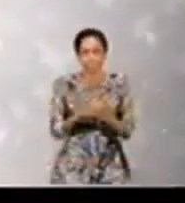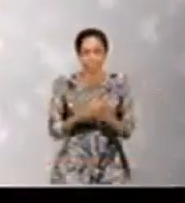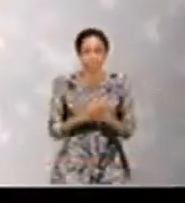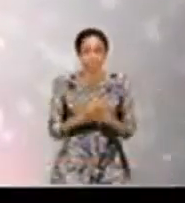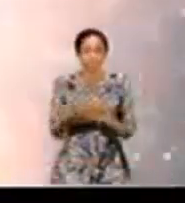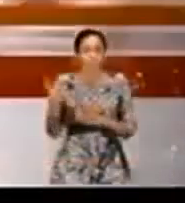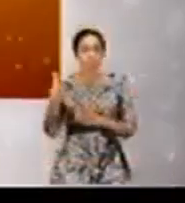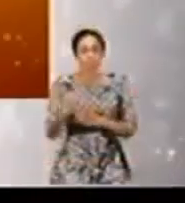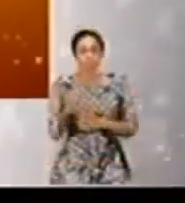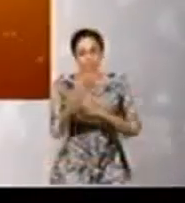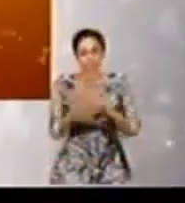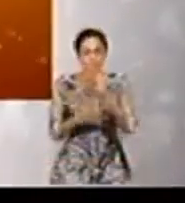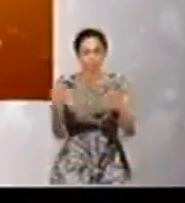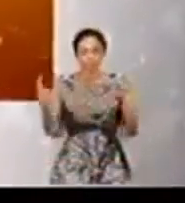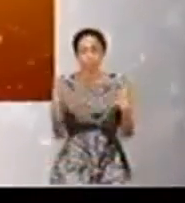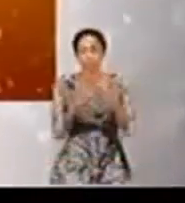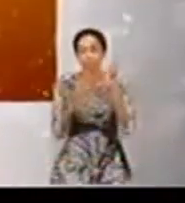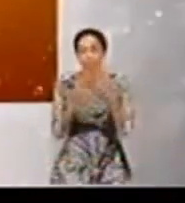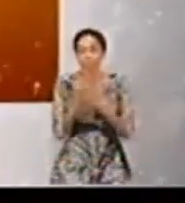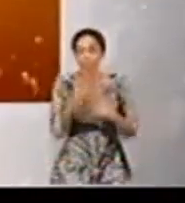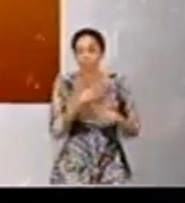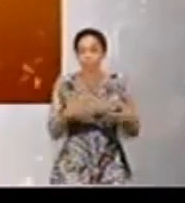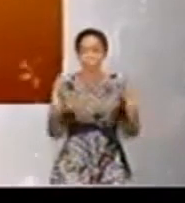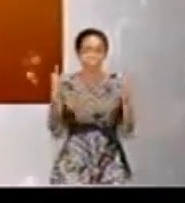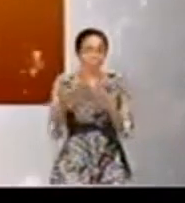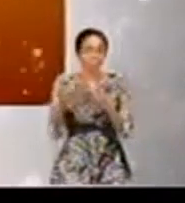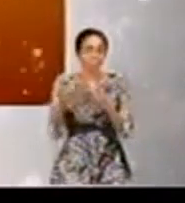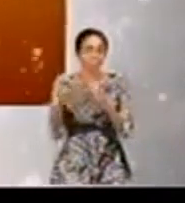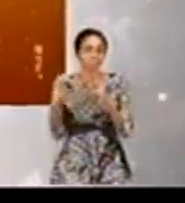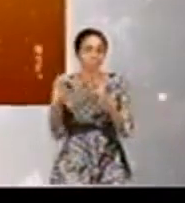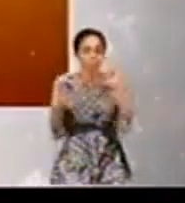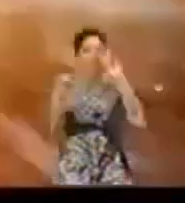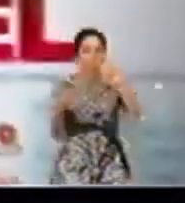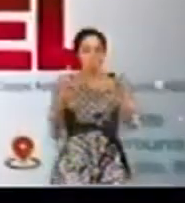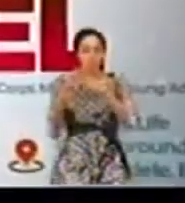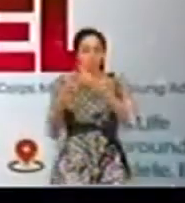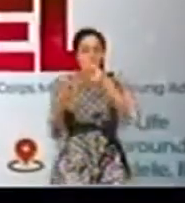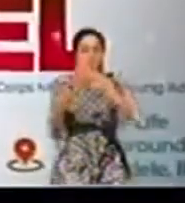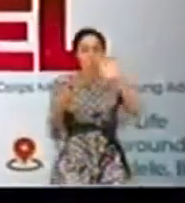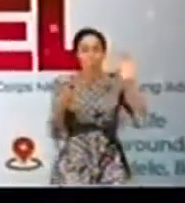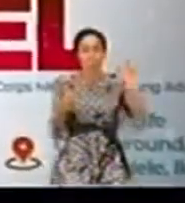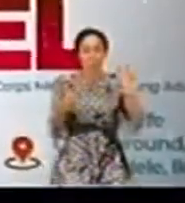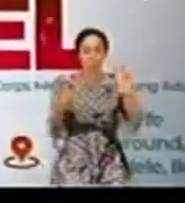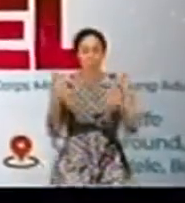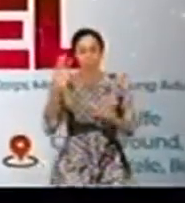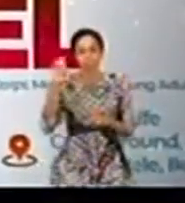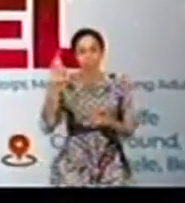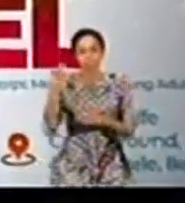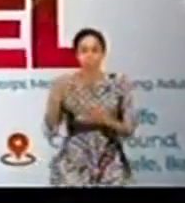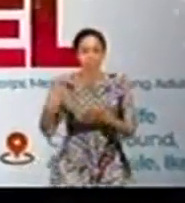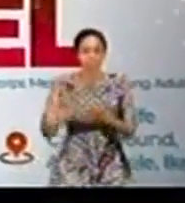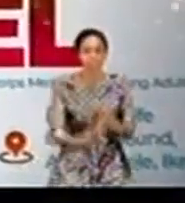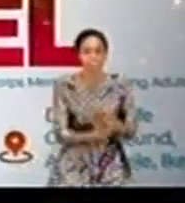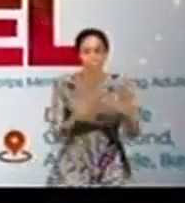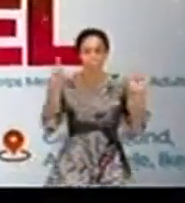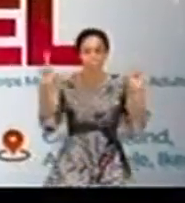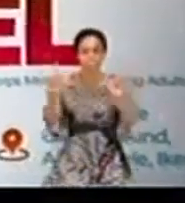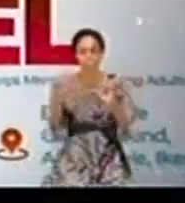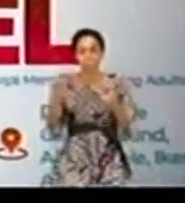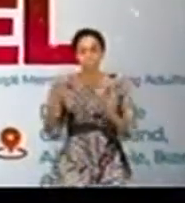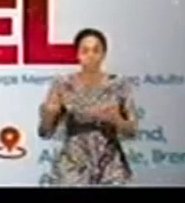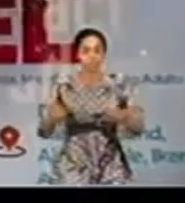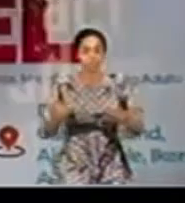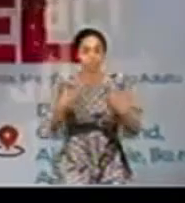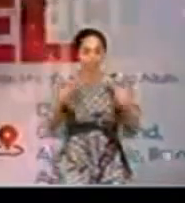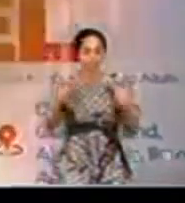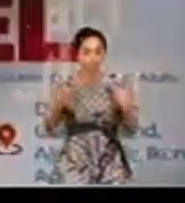and Retreat, December 22 to 27, 2022. A new level of impact academy for